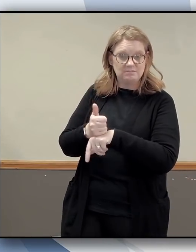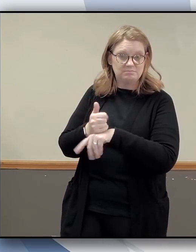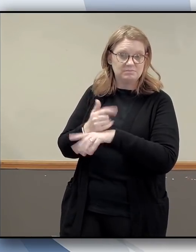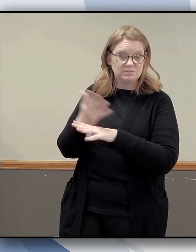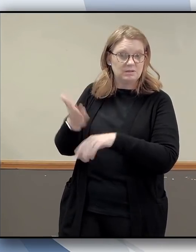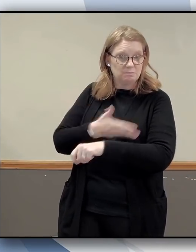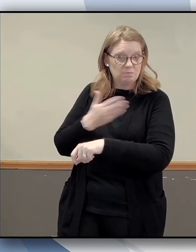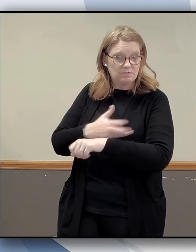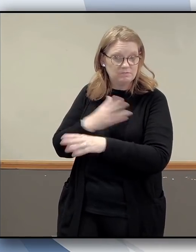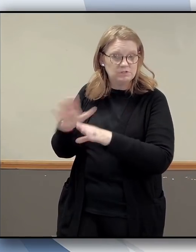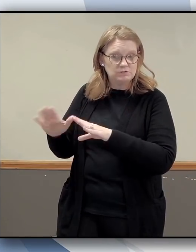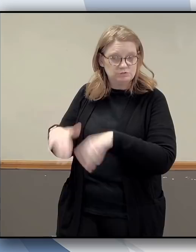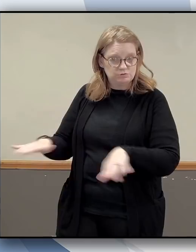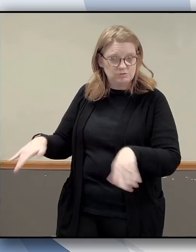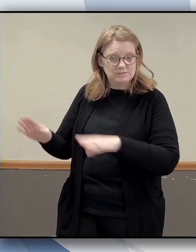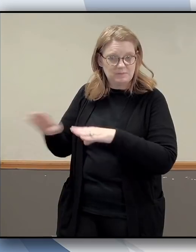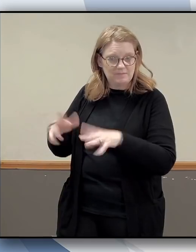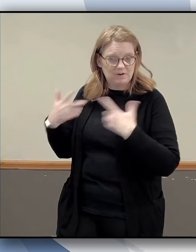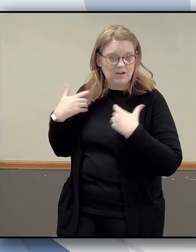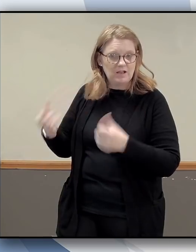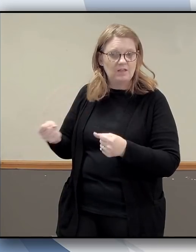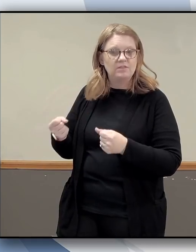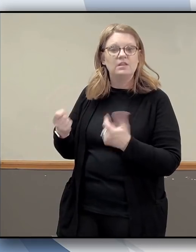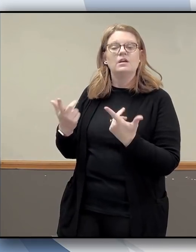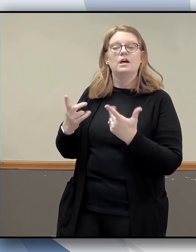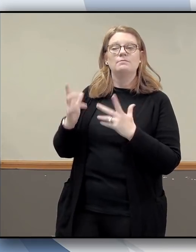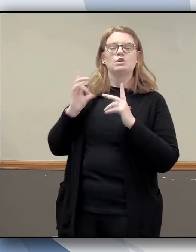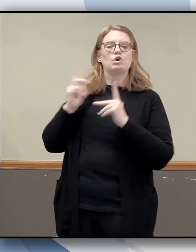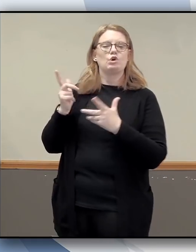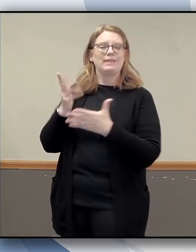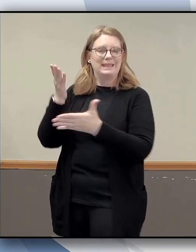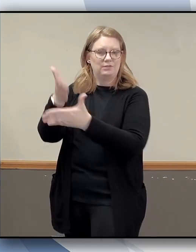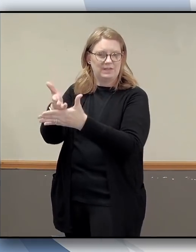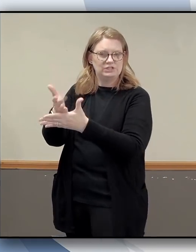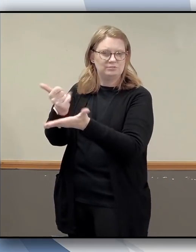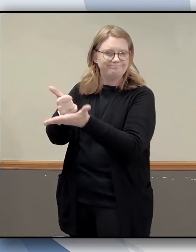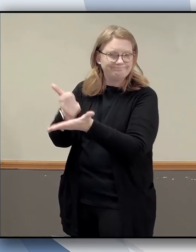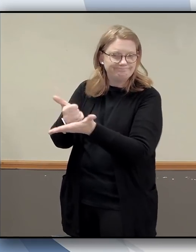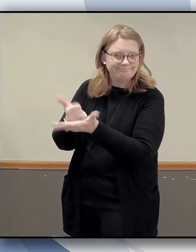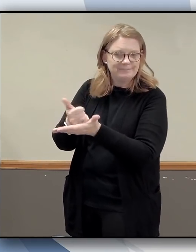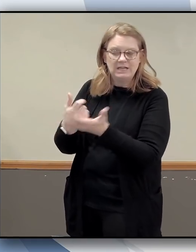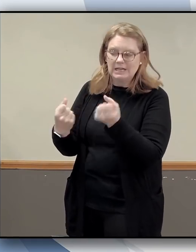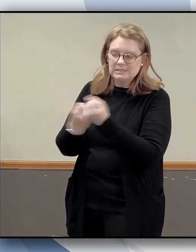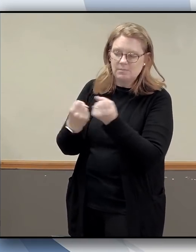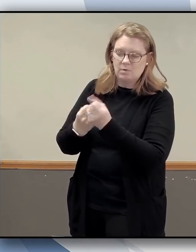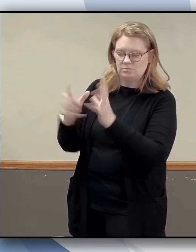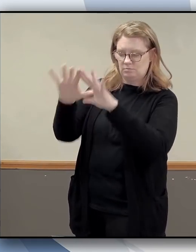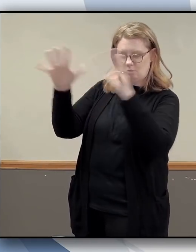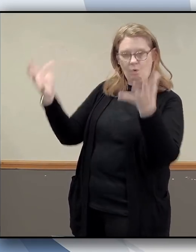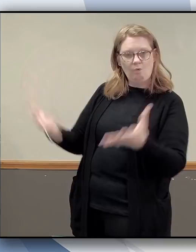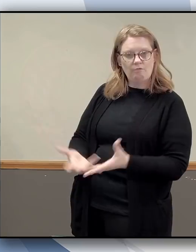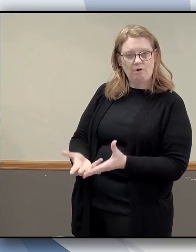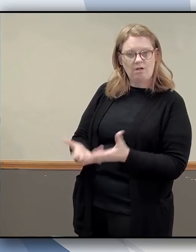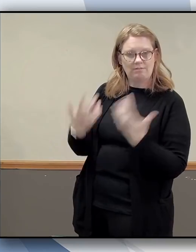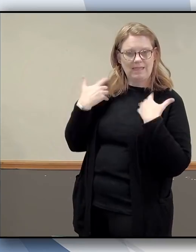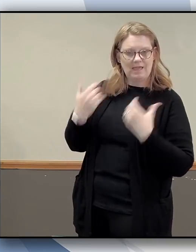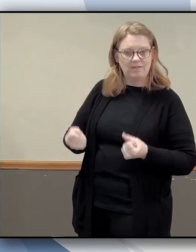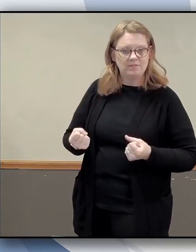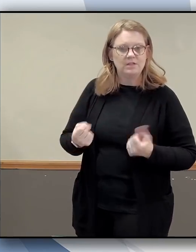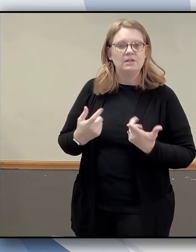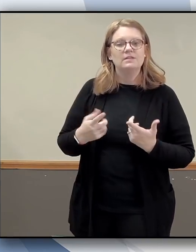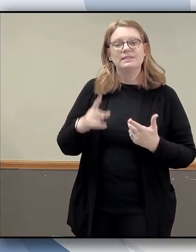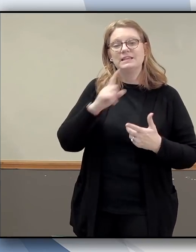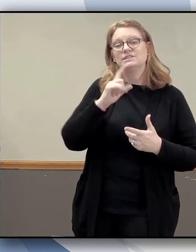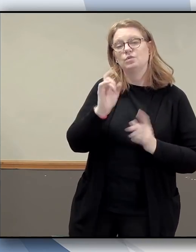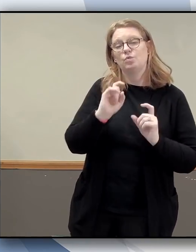health. Prevention and early intervention are keys in creating a system that supports a child's overall mental well-being. These grants are an